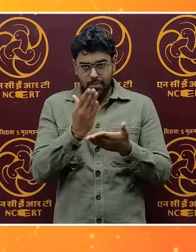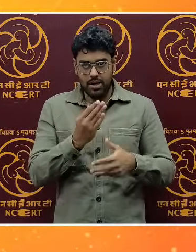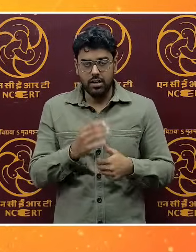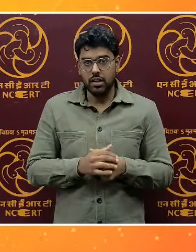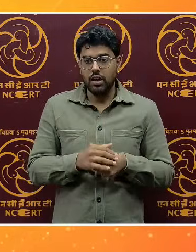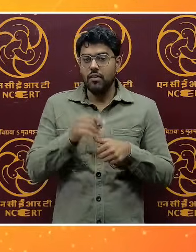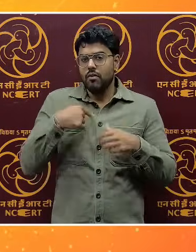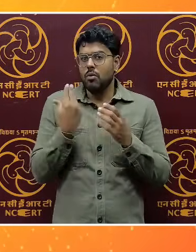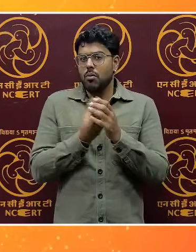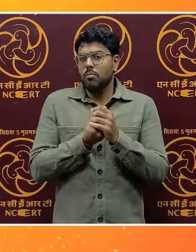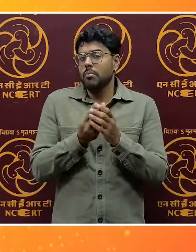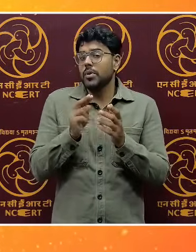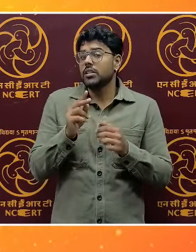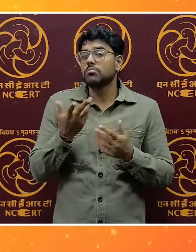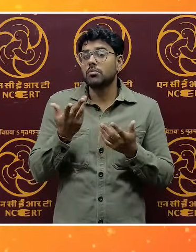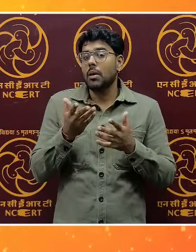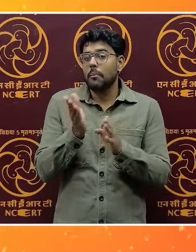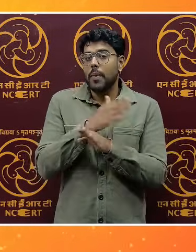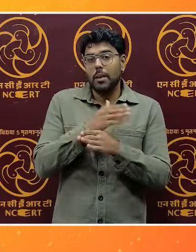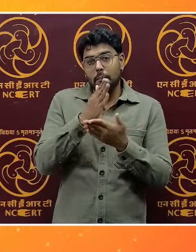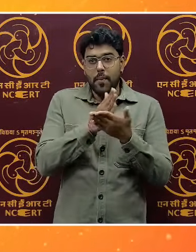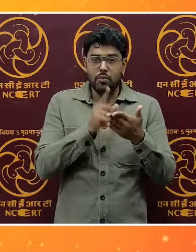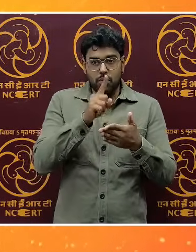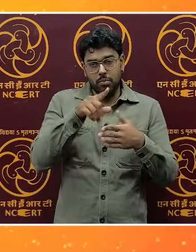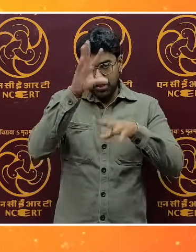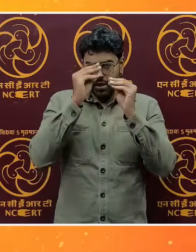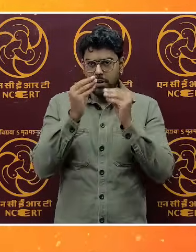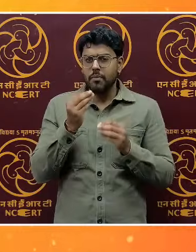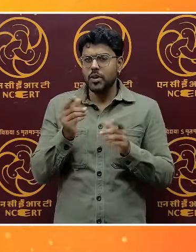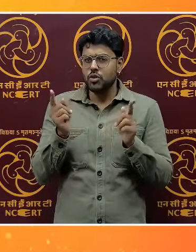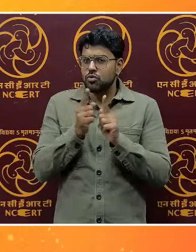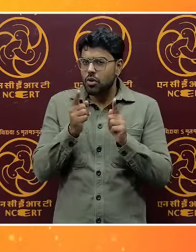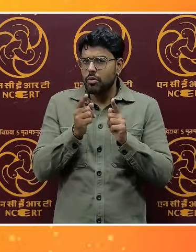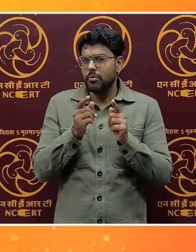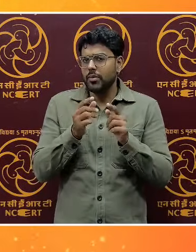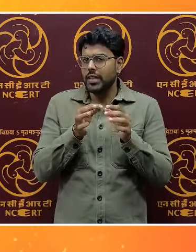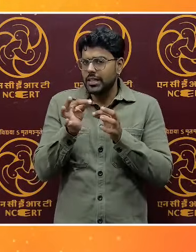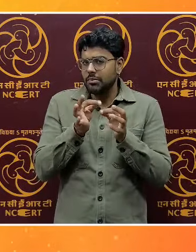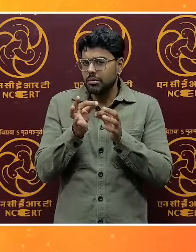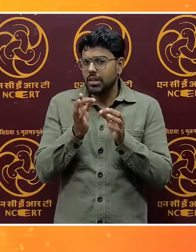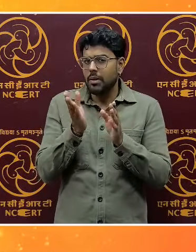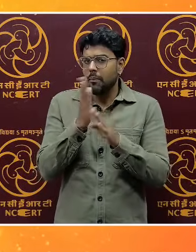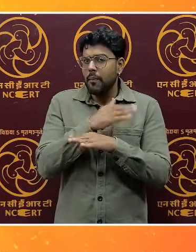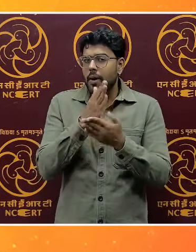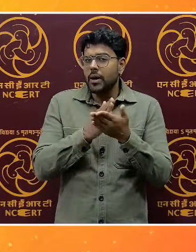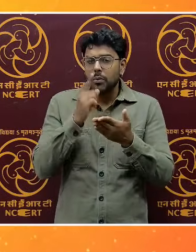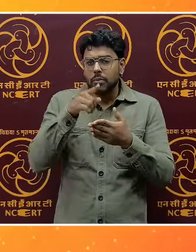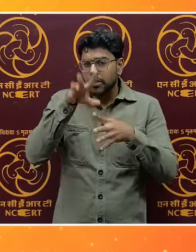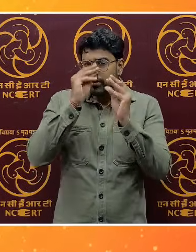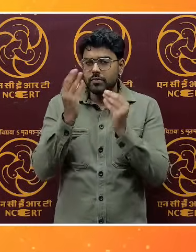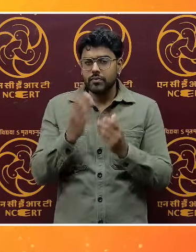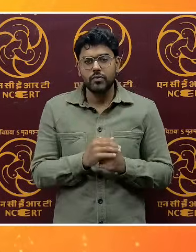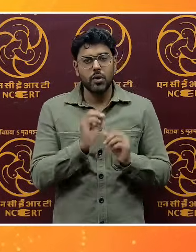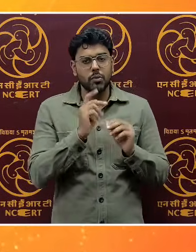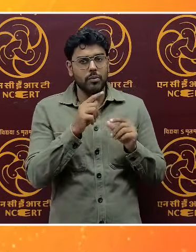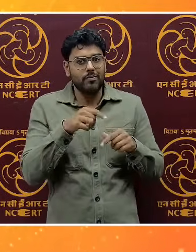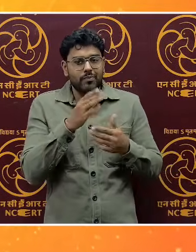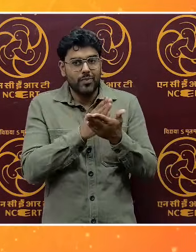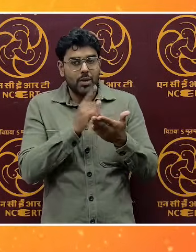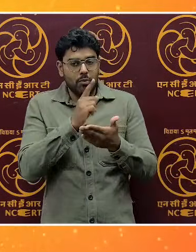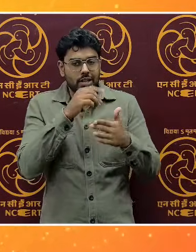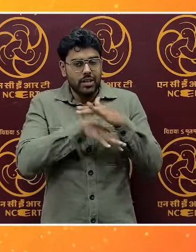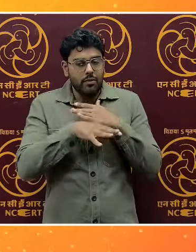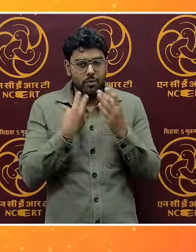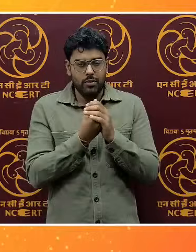which means we have learned something in part 1 as well, so kindly give us a brief recap of the same. Alright, so part 1 we discussed about the